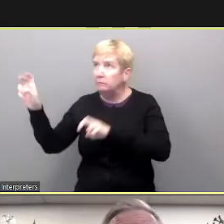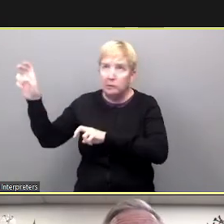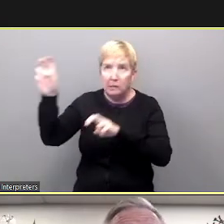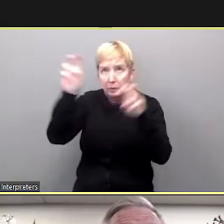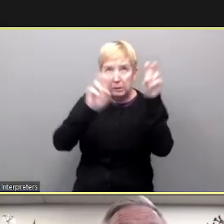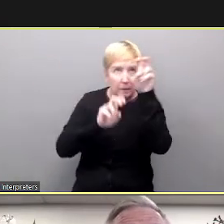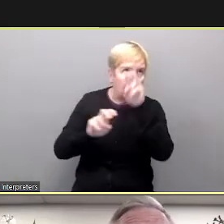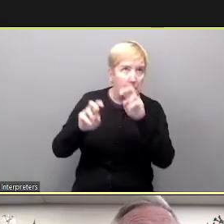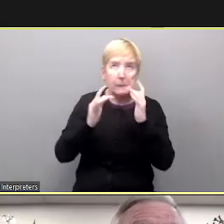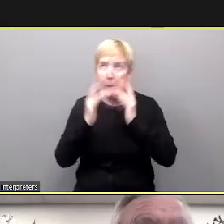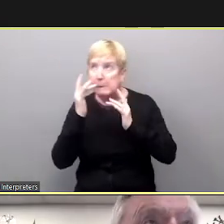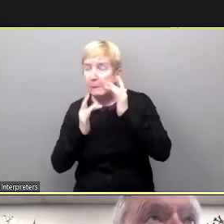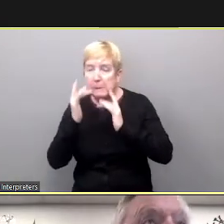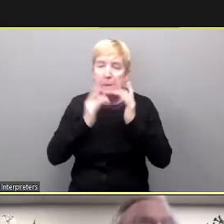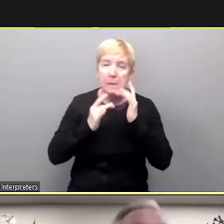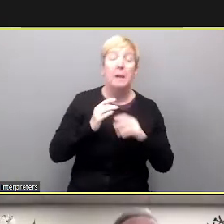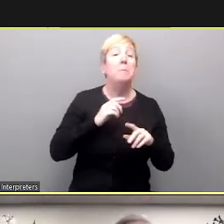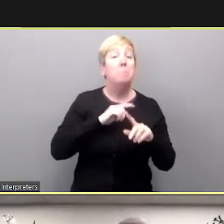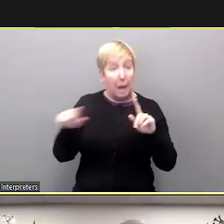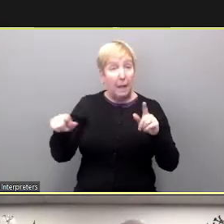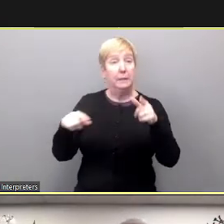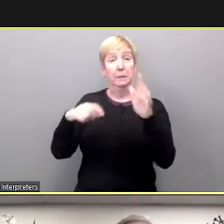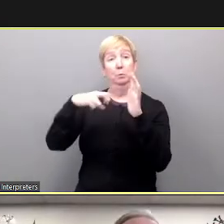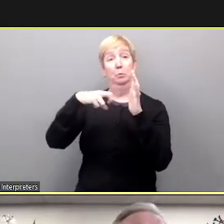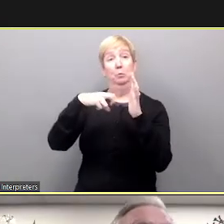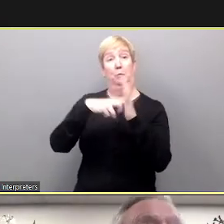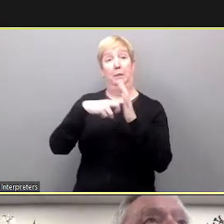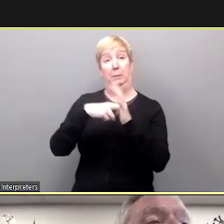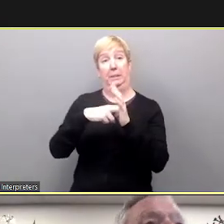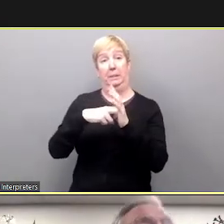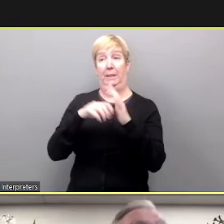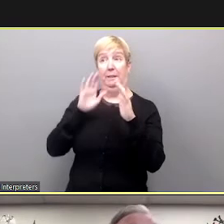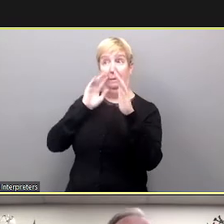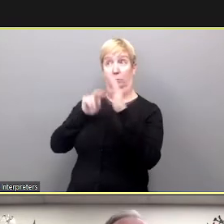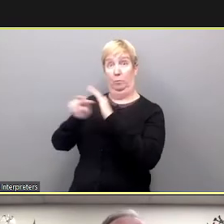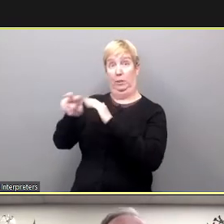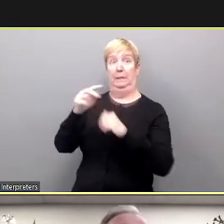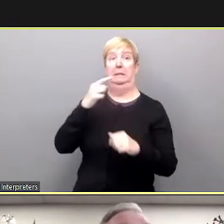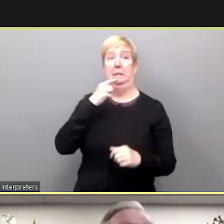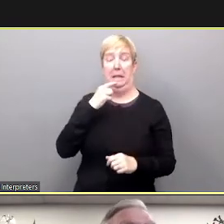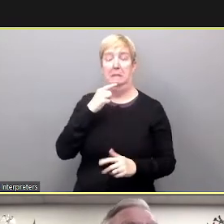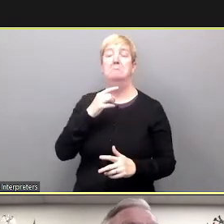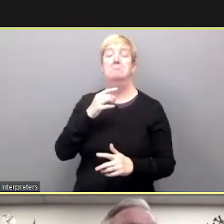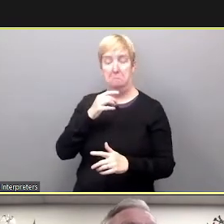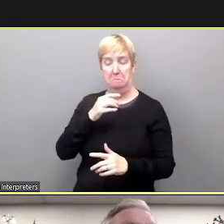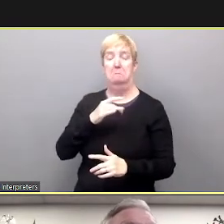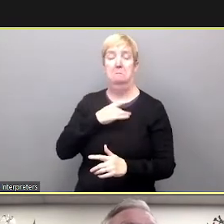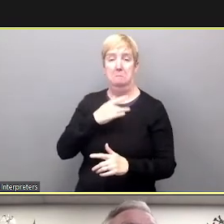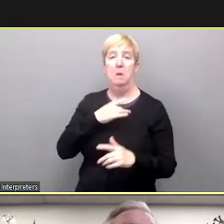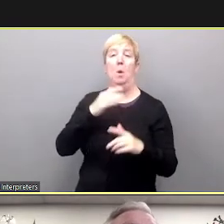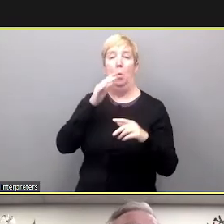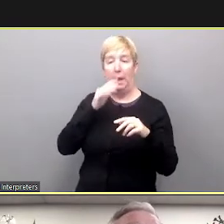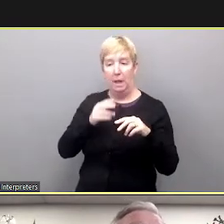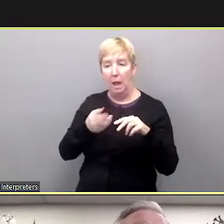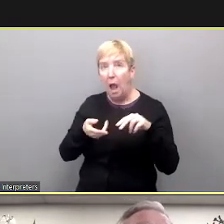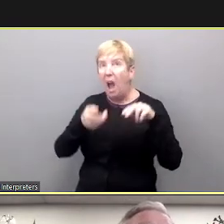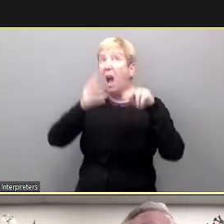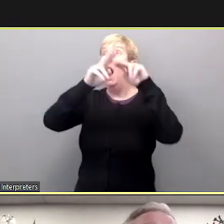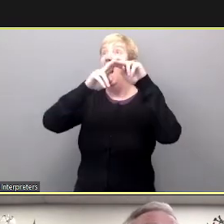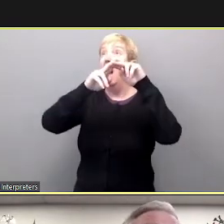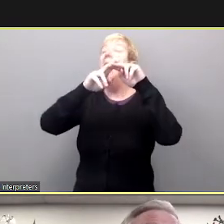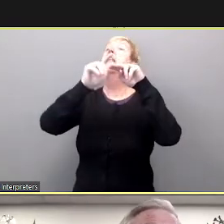hospitalization projections for the next couple weeks show a little bit more of an uptick and then a